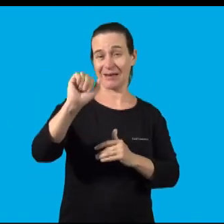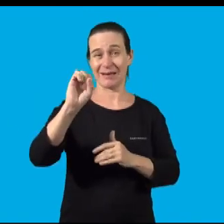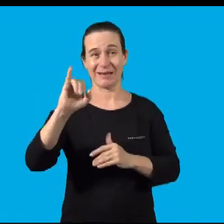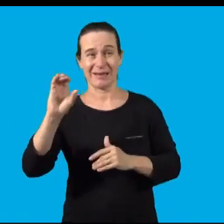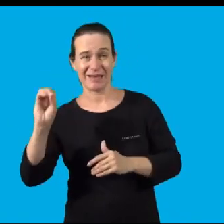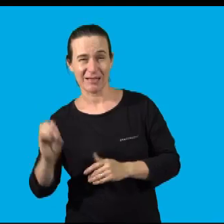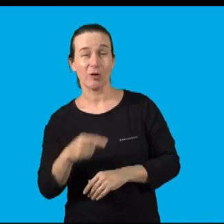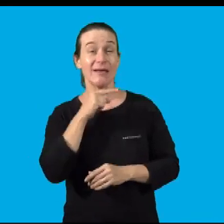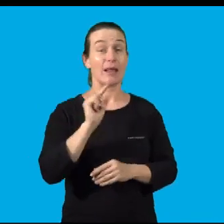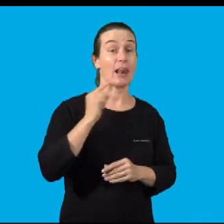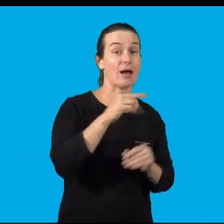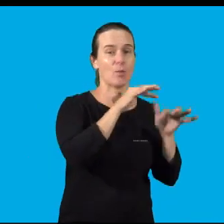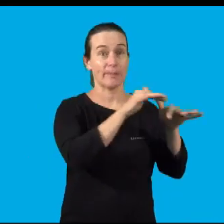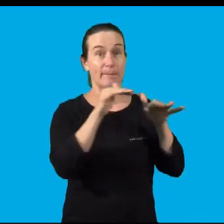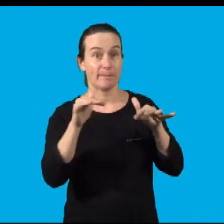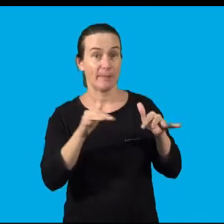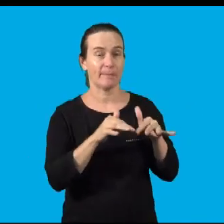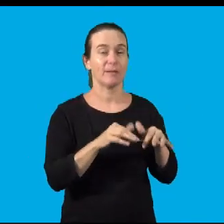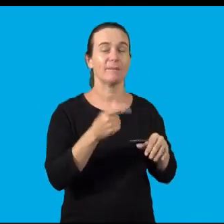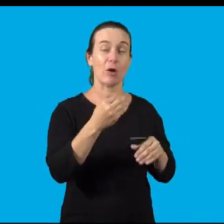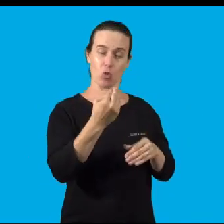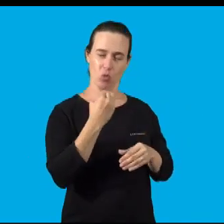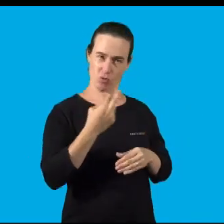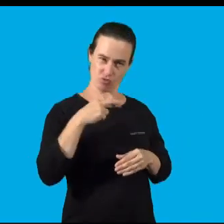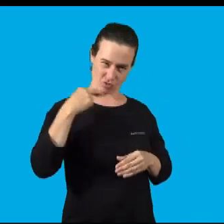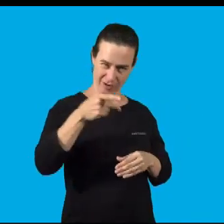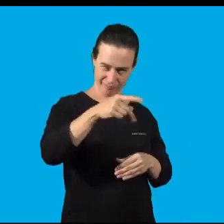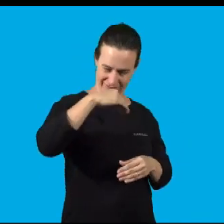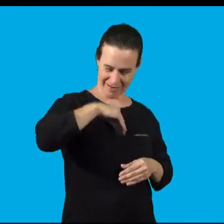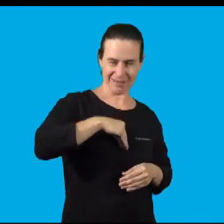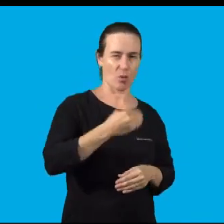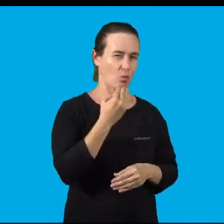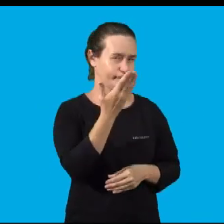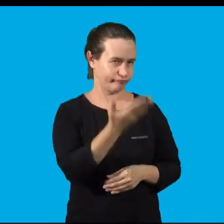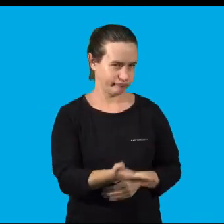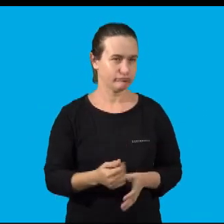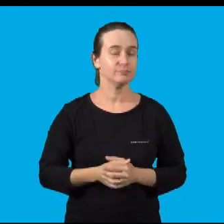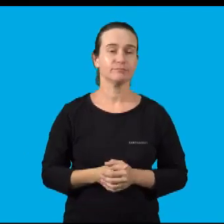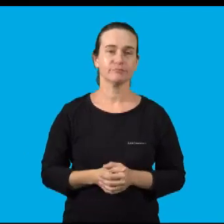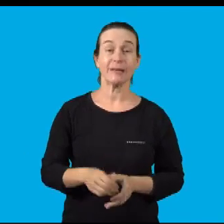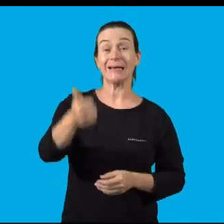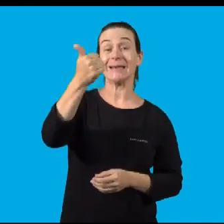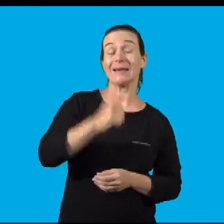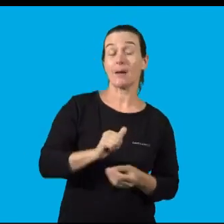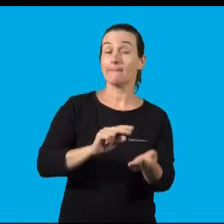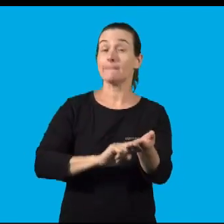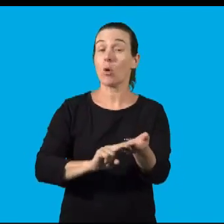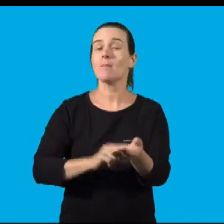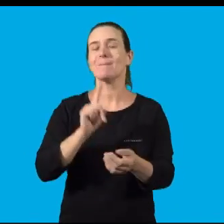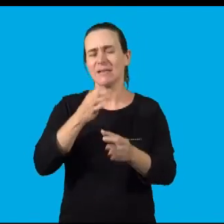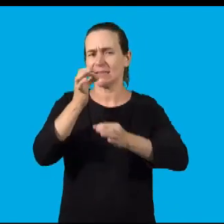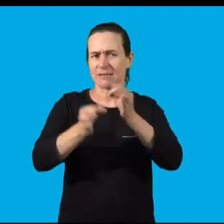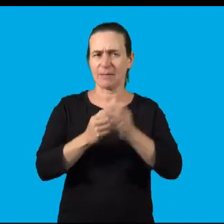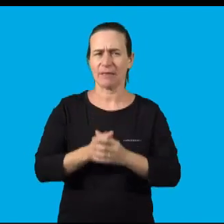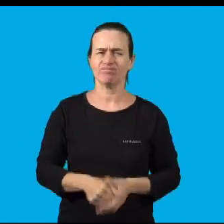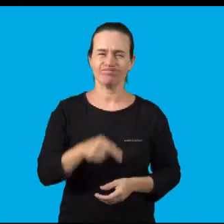characters, linking to the deception about his true nature and intentions. Let's explain that now. Iago's